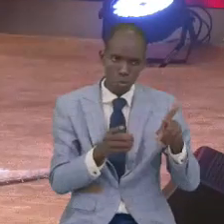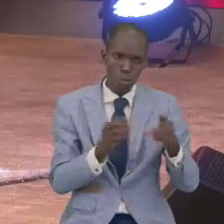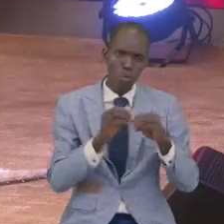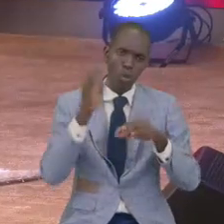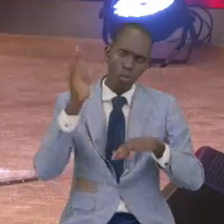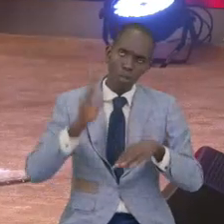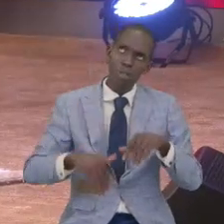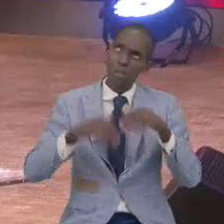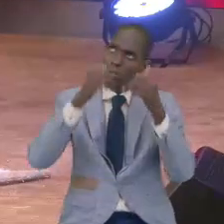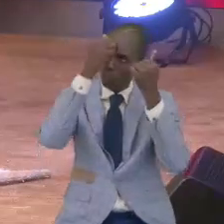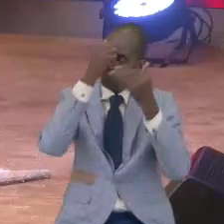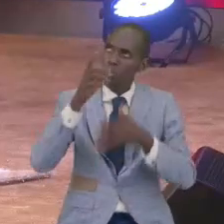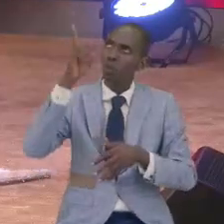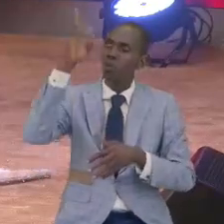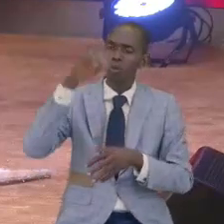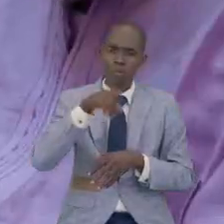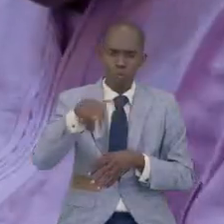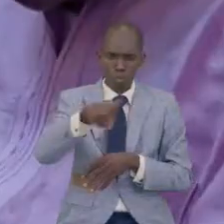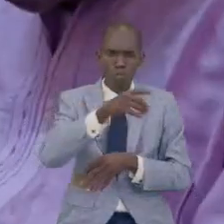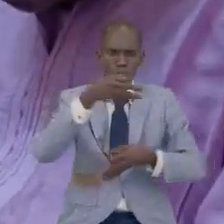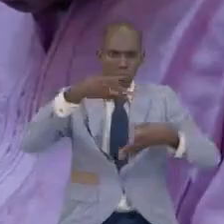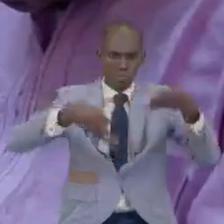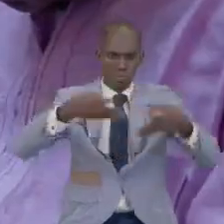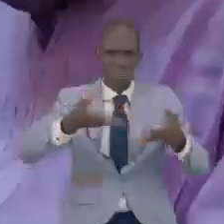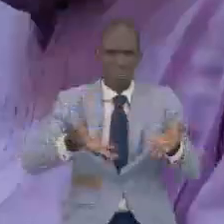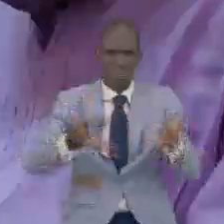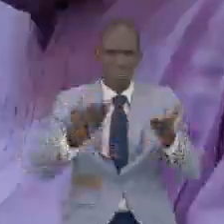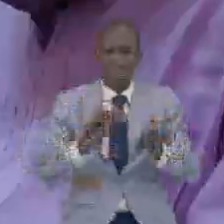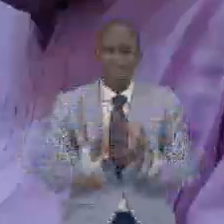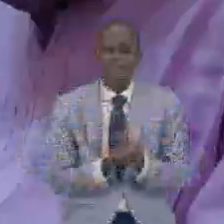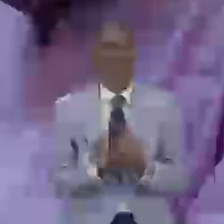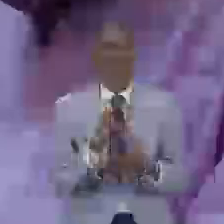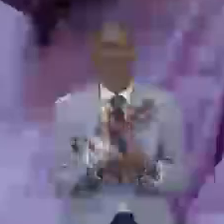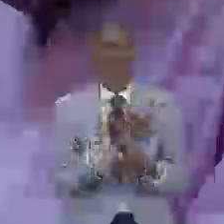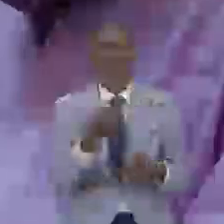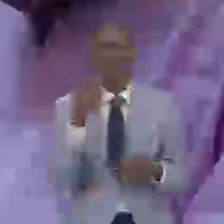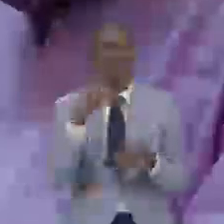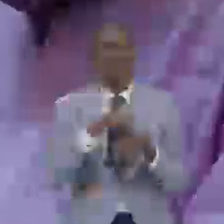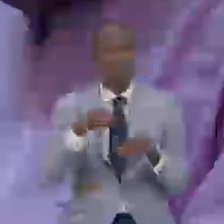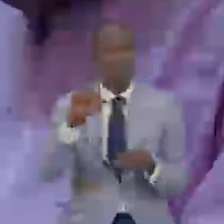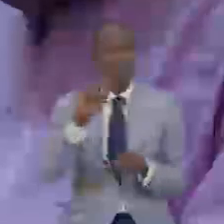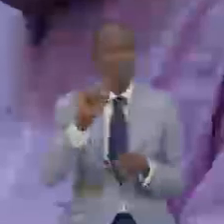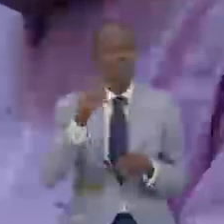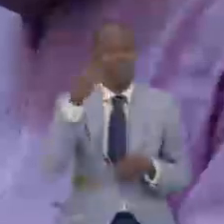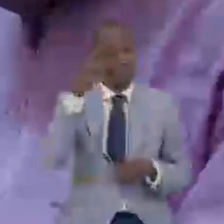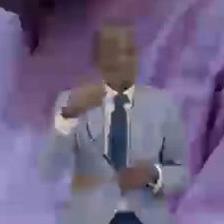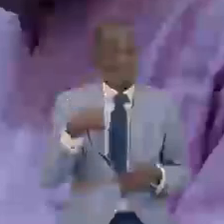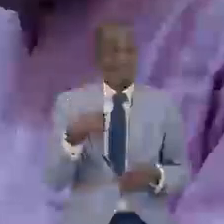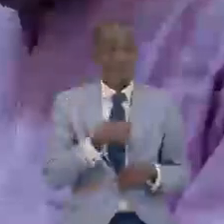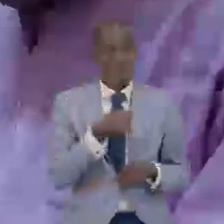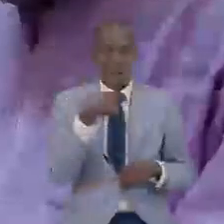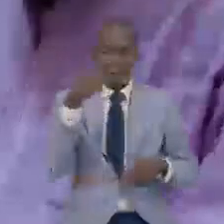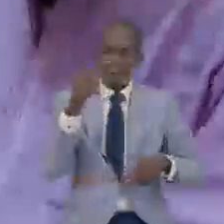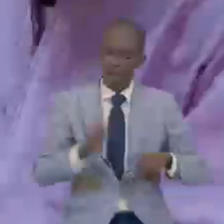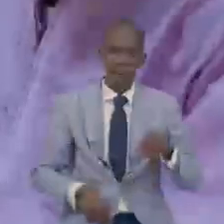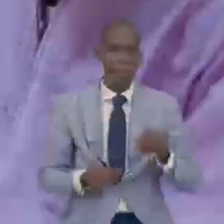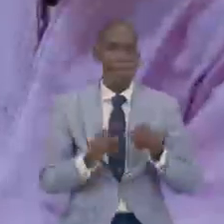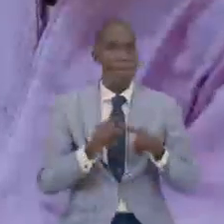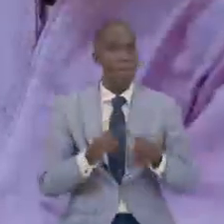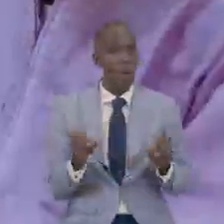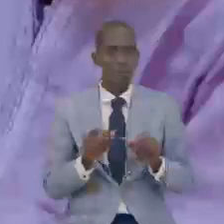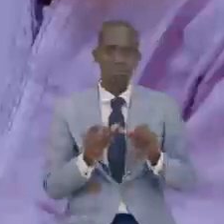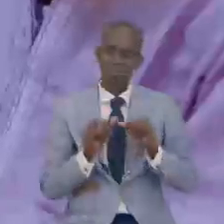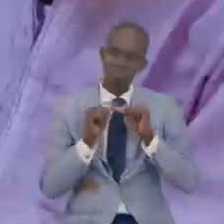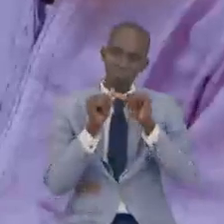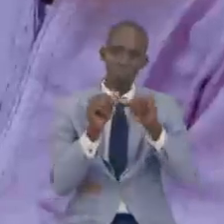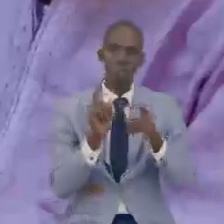God, judge ye. Look at verse 20. In verse 20, but we cannot but speak the things which